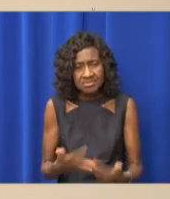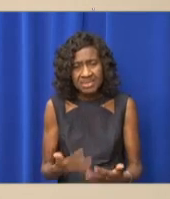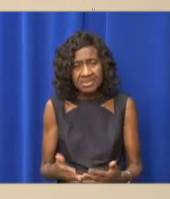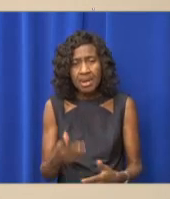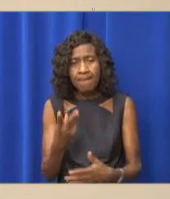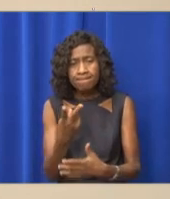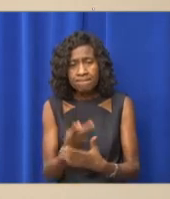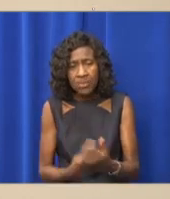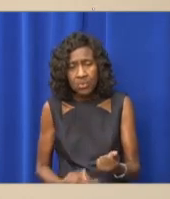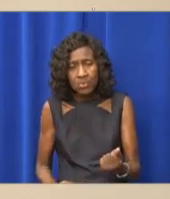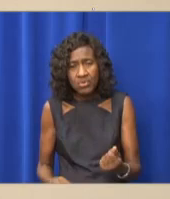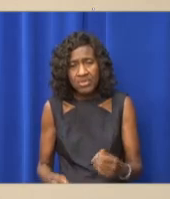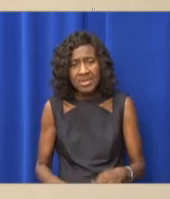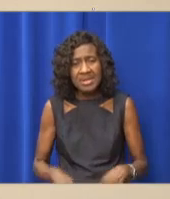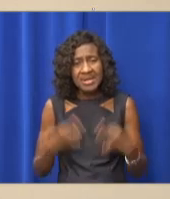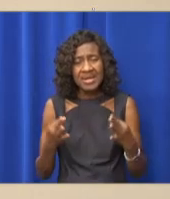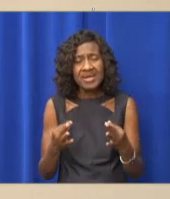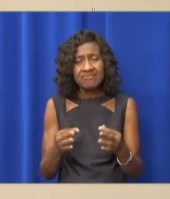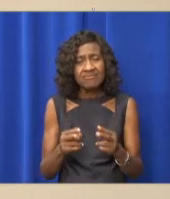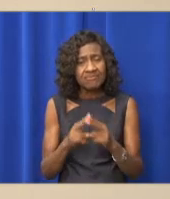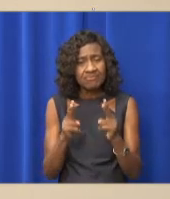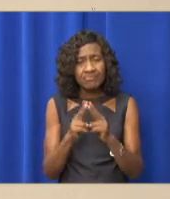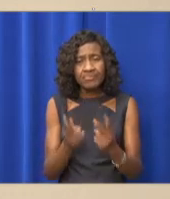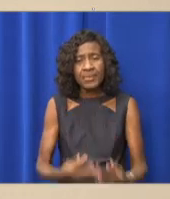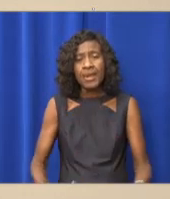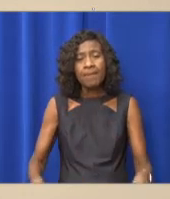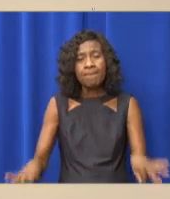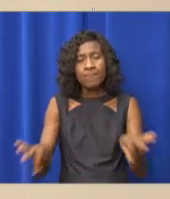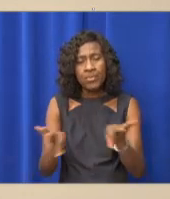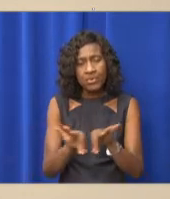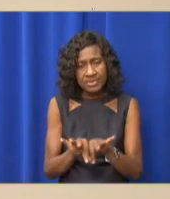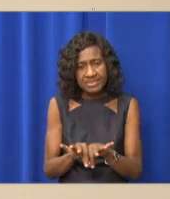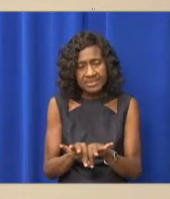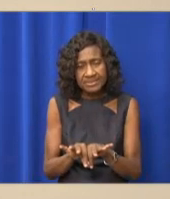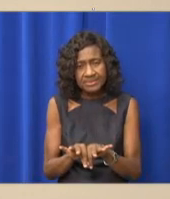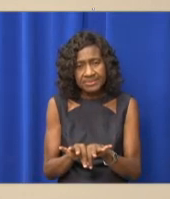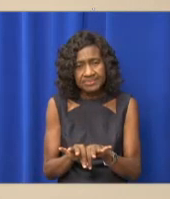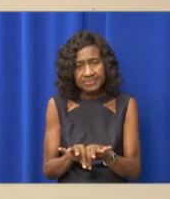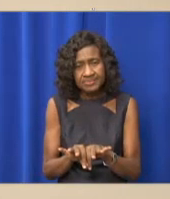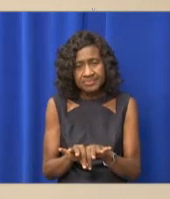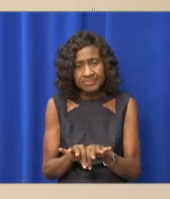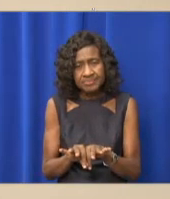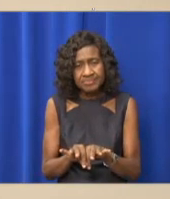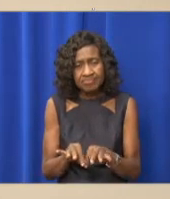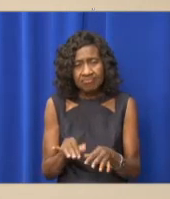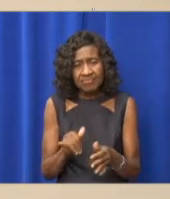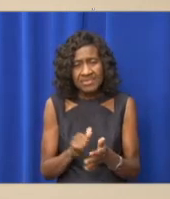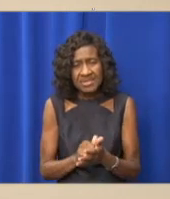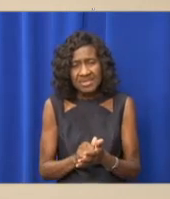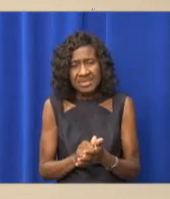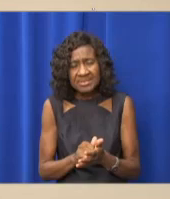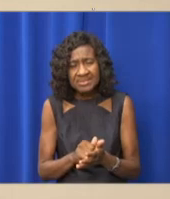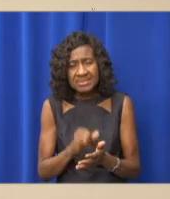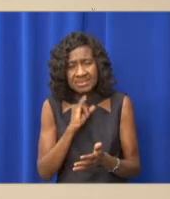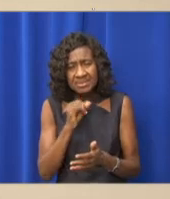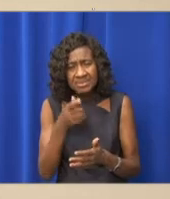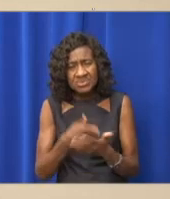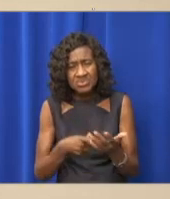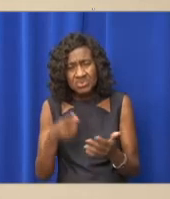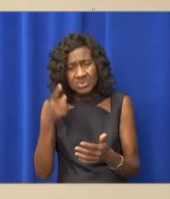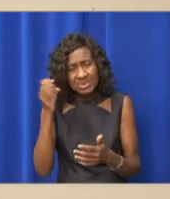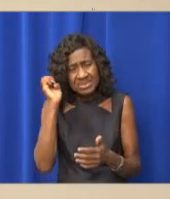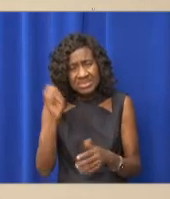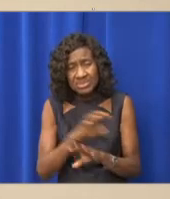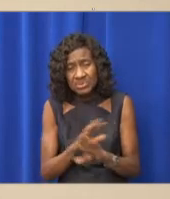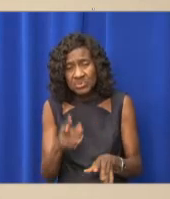That, I think, is what has been missing from just about everything that has been written to me. All of the other rights seem